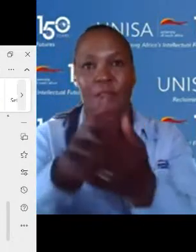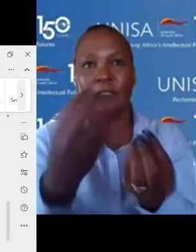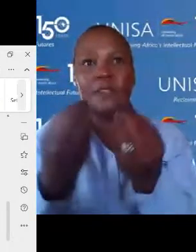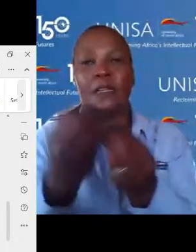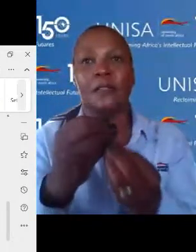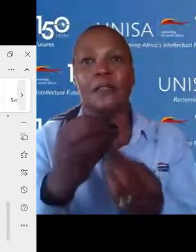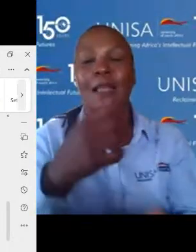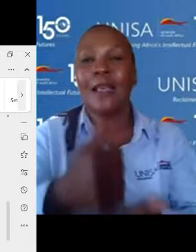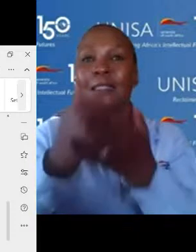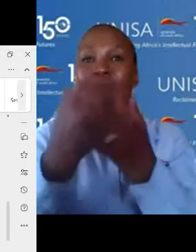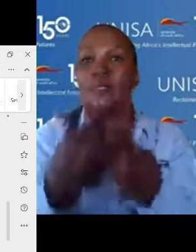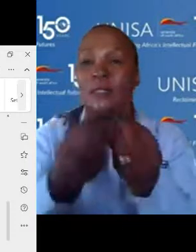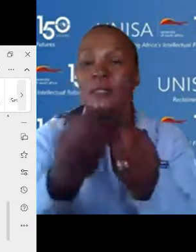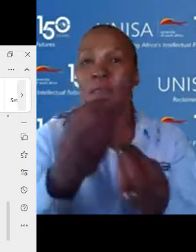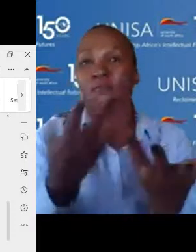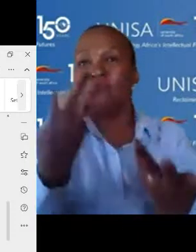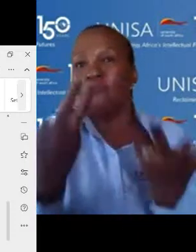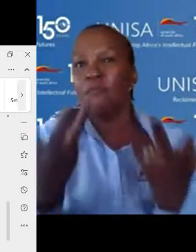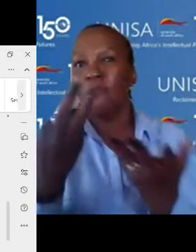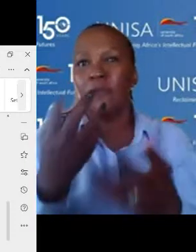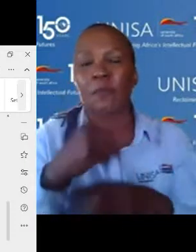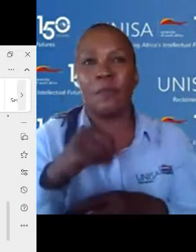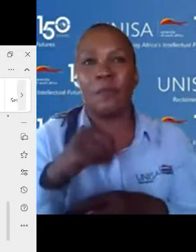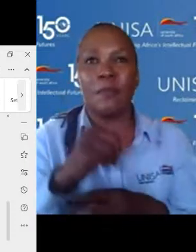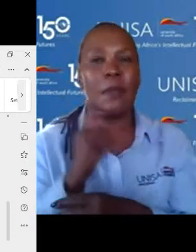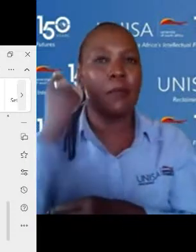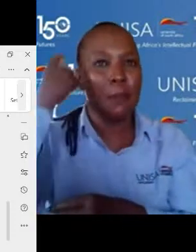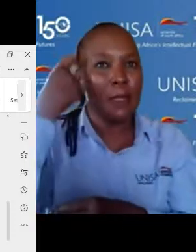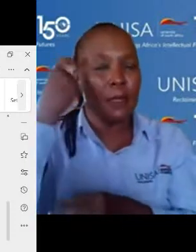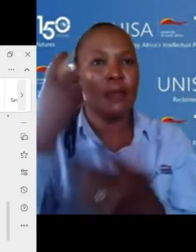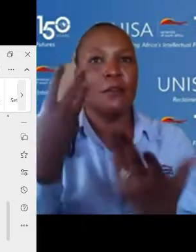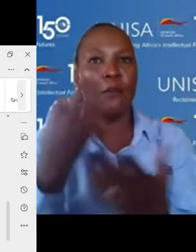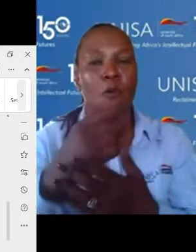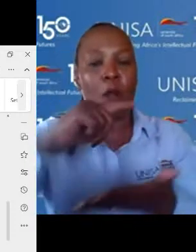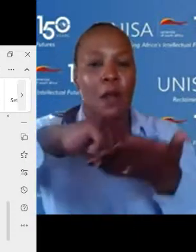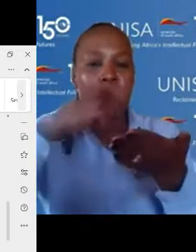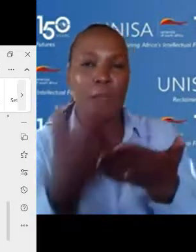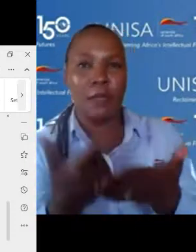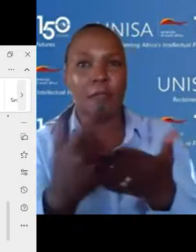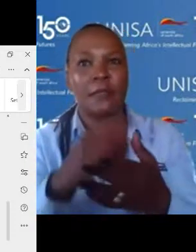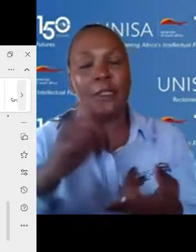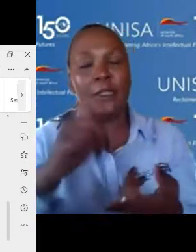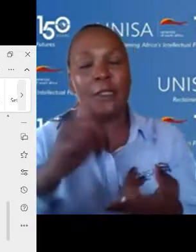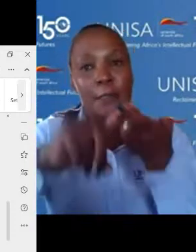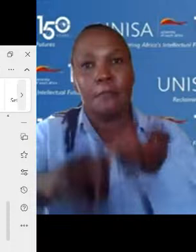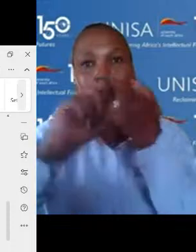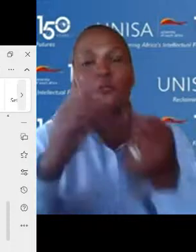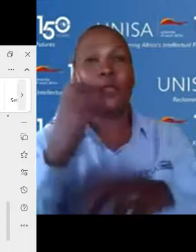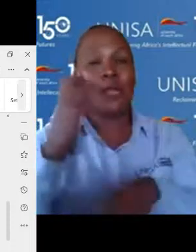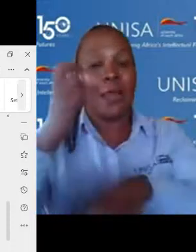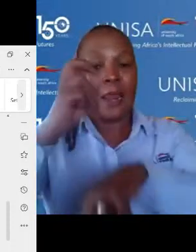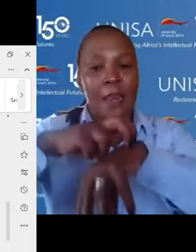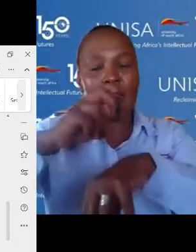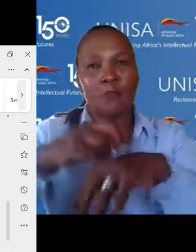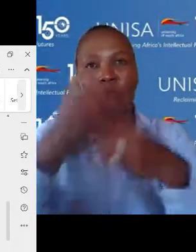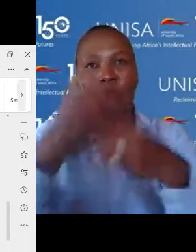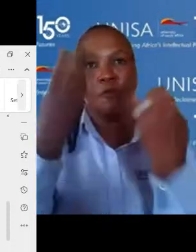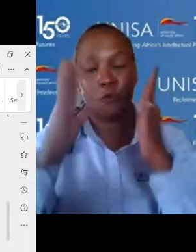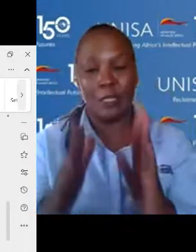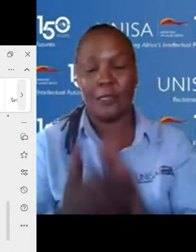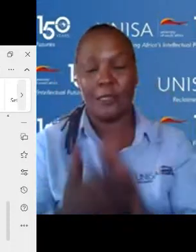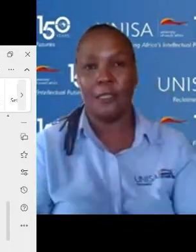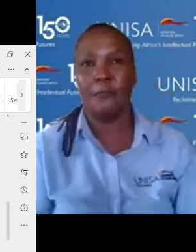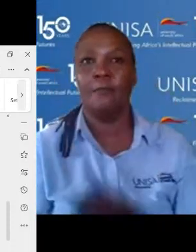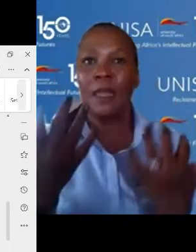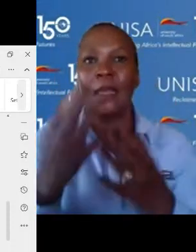devices can be a hearing aid or a laptop. It depends on the need of the student and a